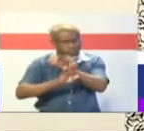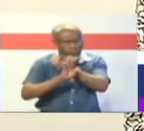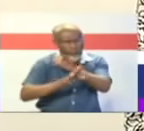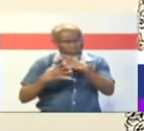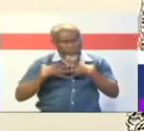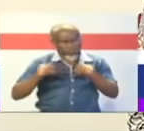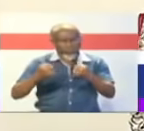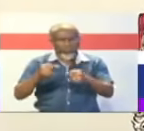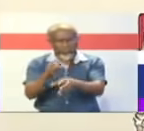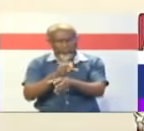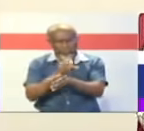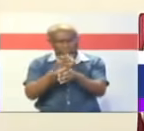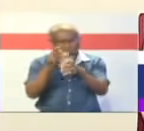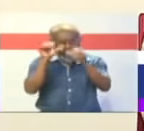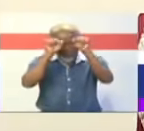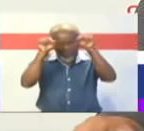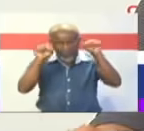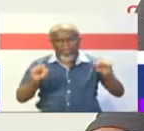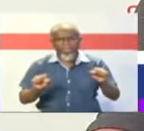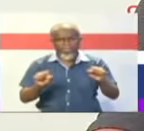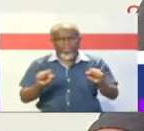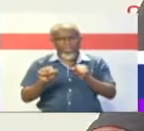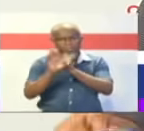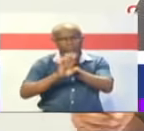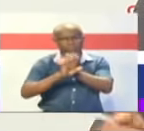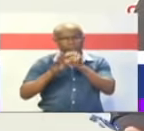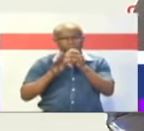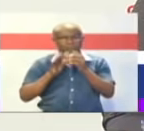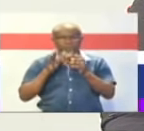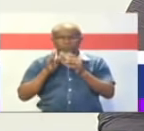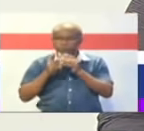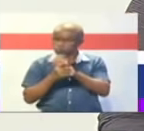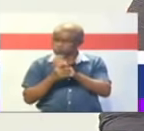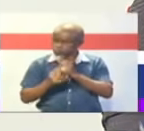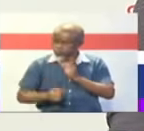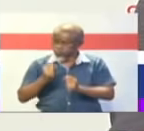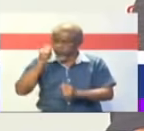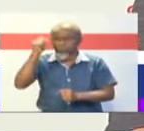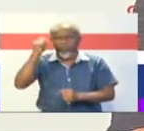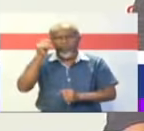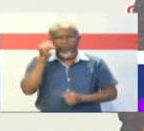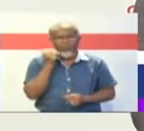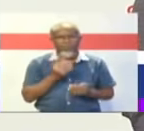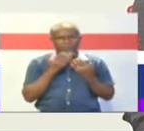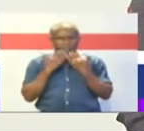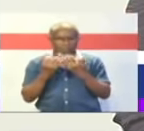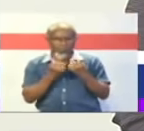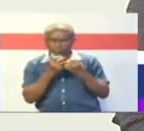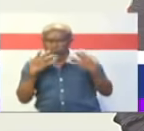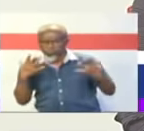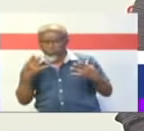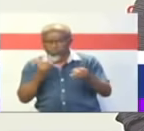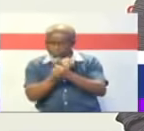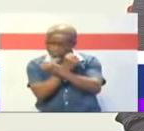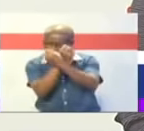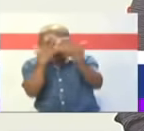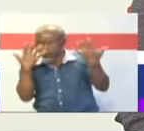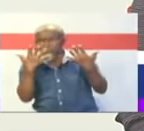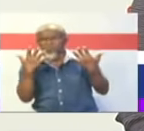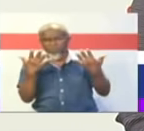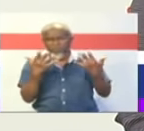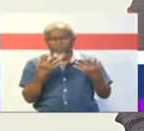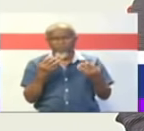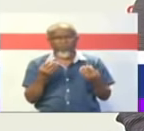our healthcare system, and to protect our country. Thank you. Thank you very much, Professor Carrington, for that